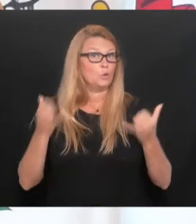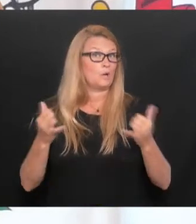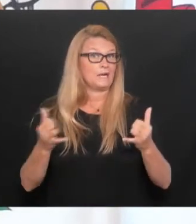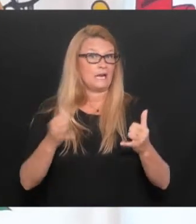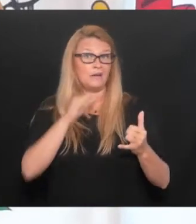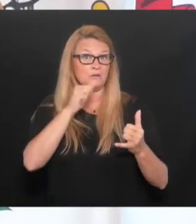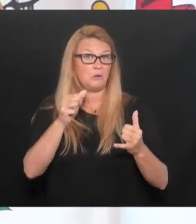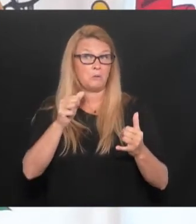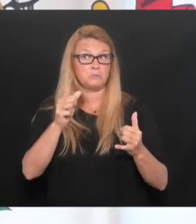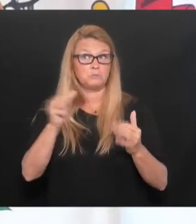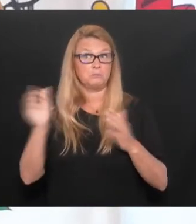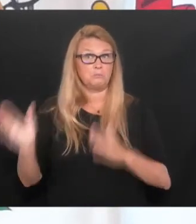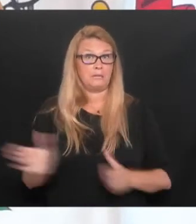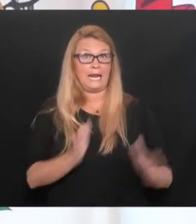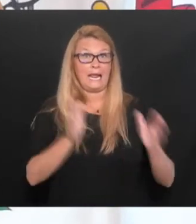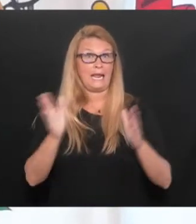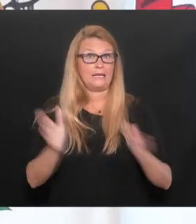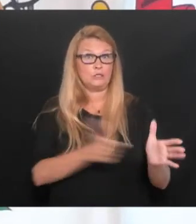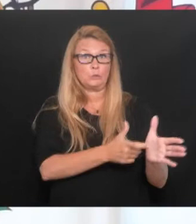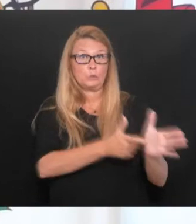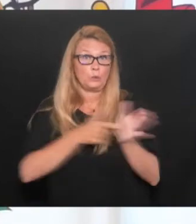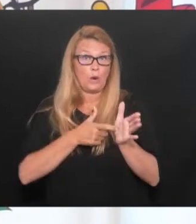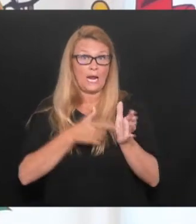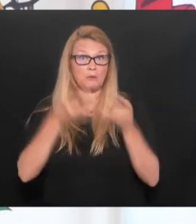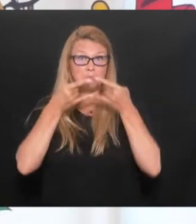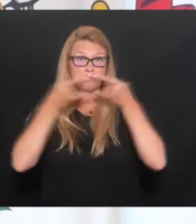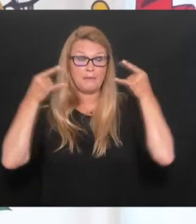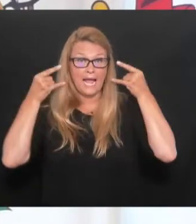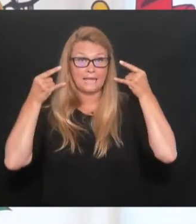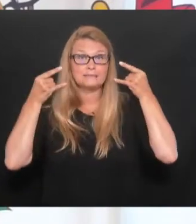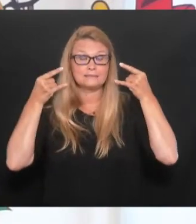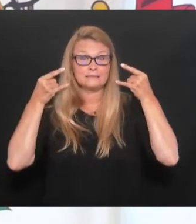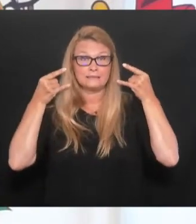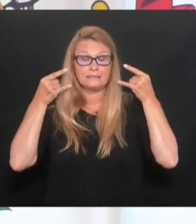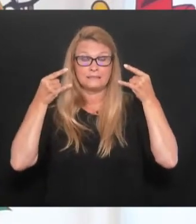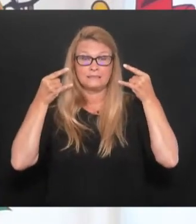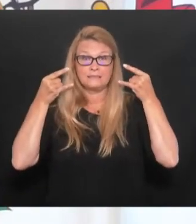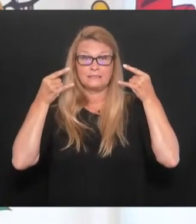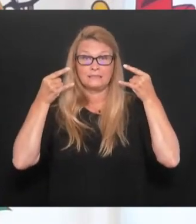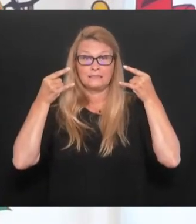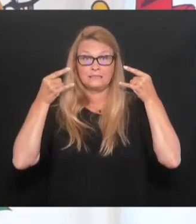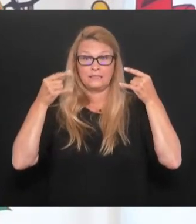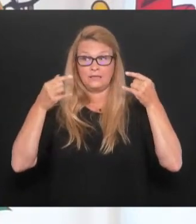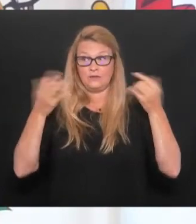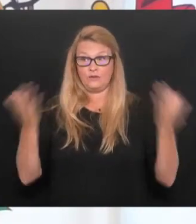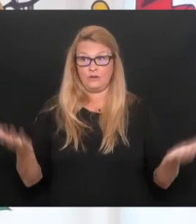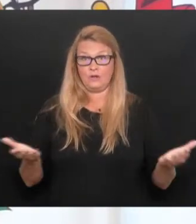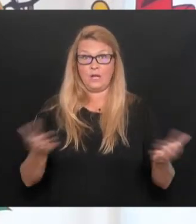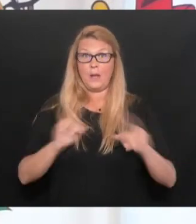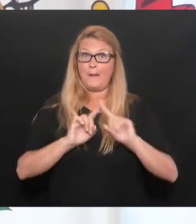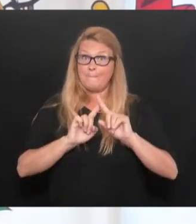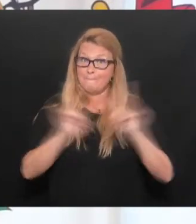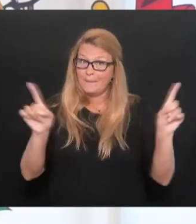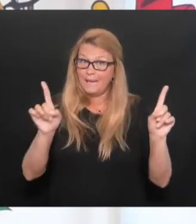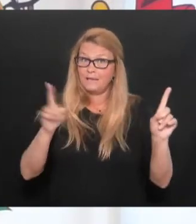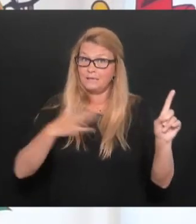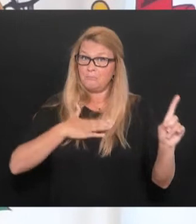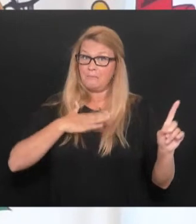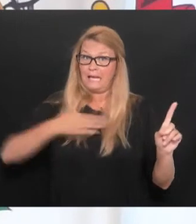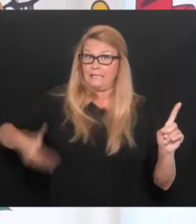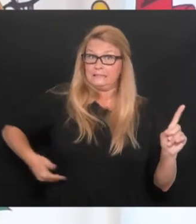time. The face mask mandatory, stance from my end. But I would tell you just